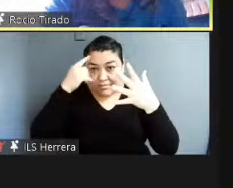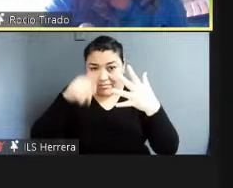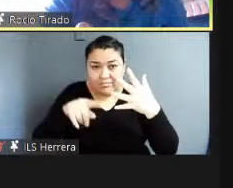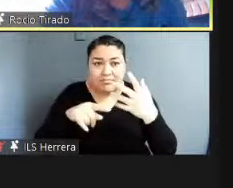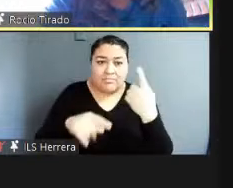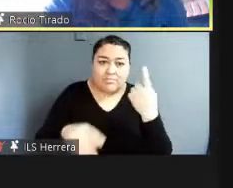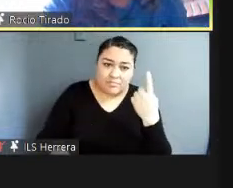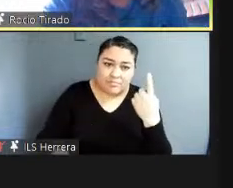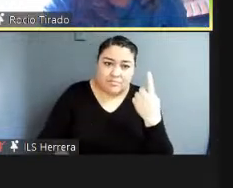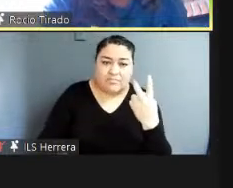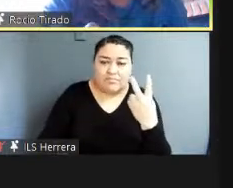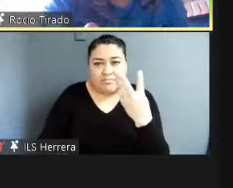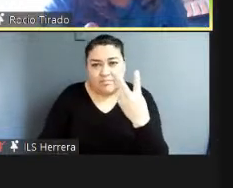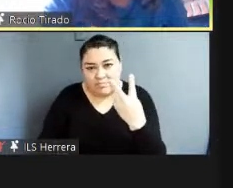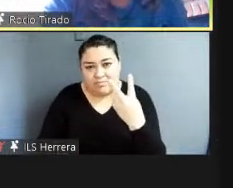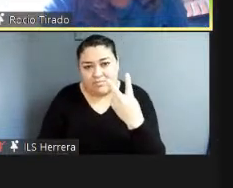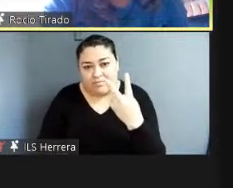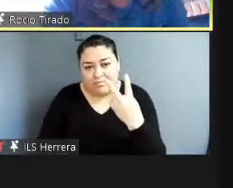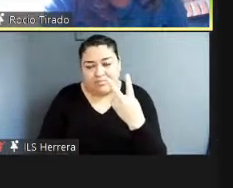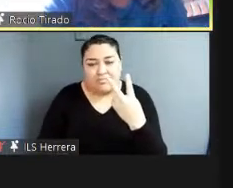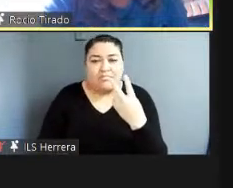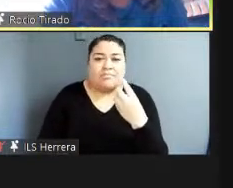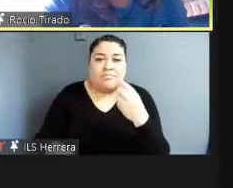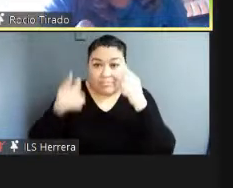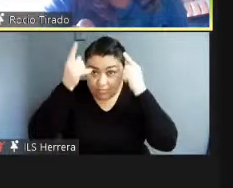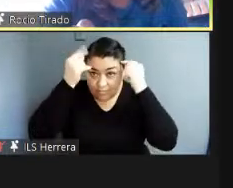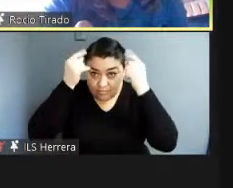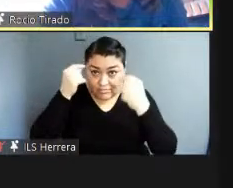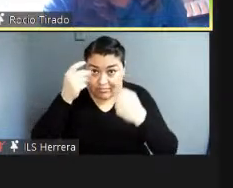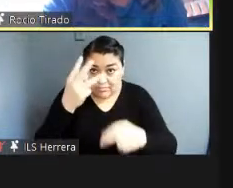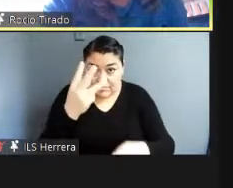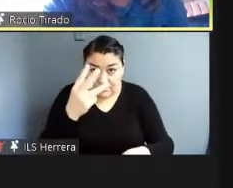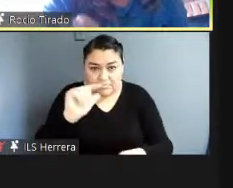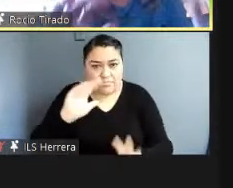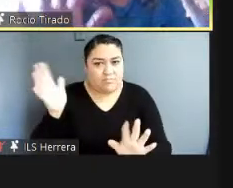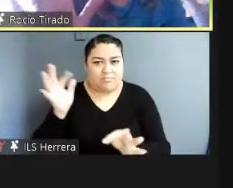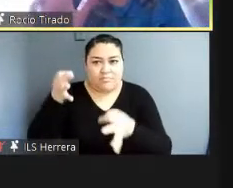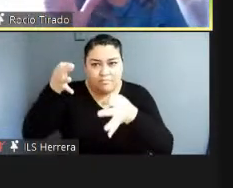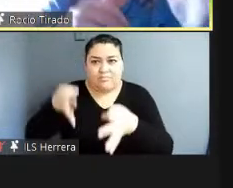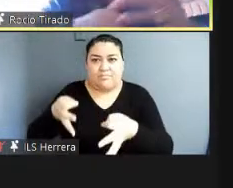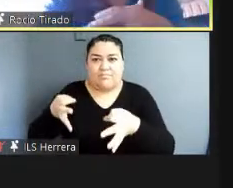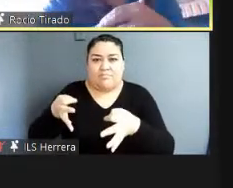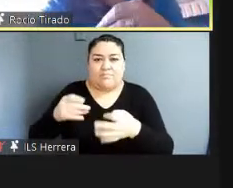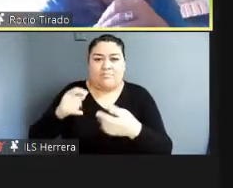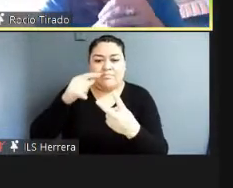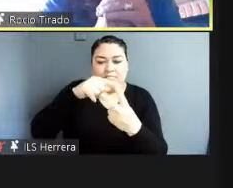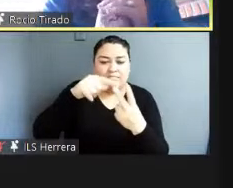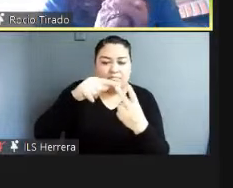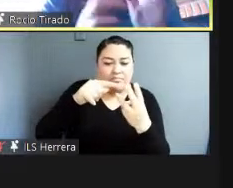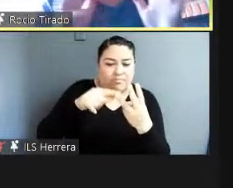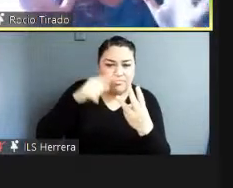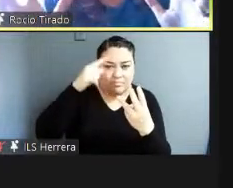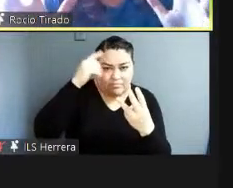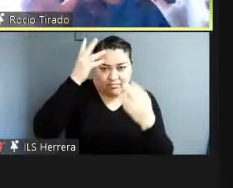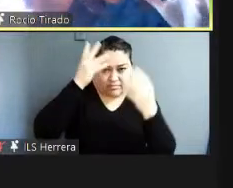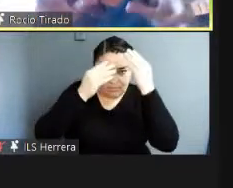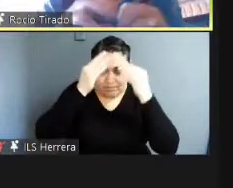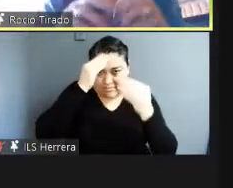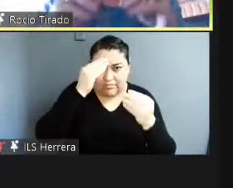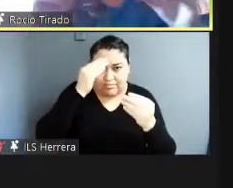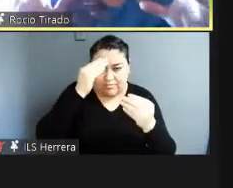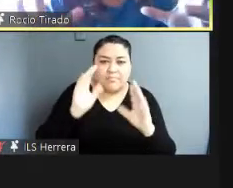the different training profiles: intermediate 1 and 2, graduate profile, and professional profile. They